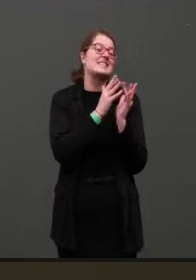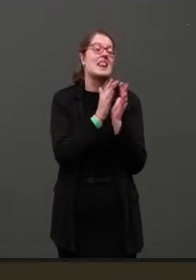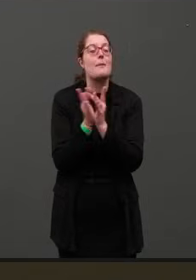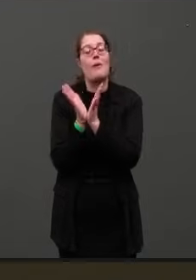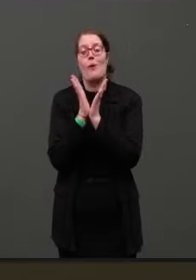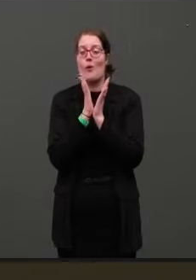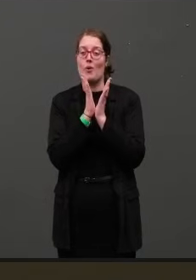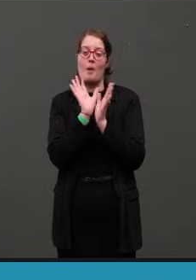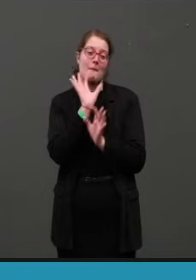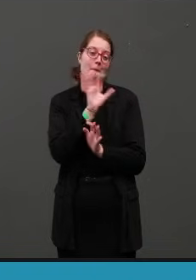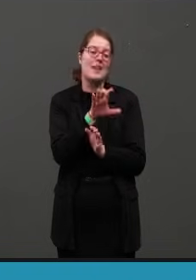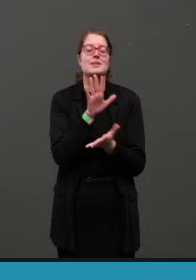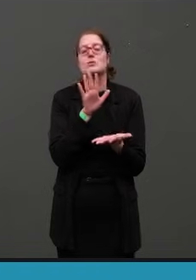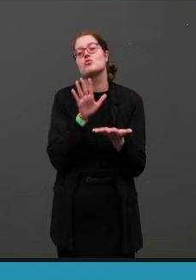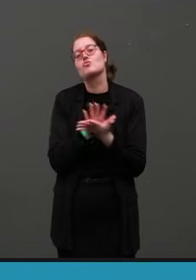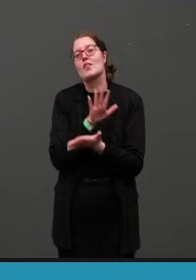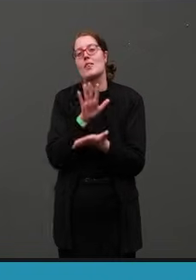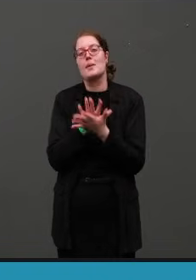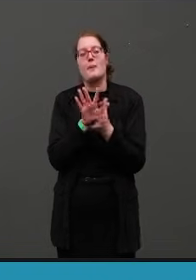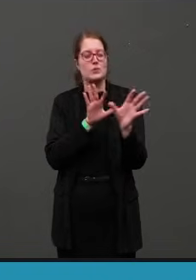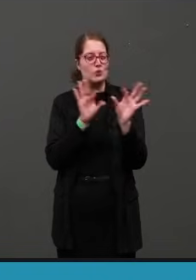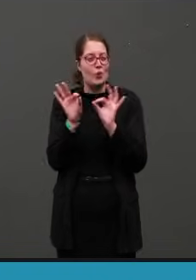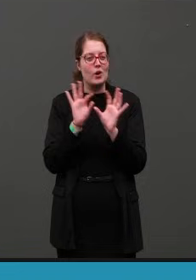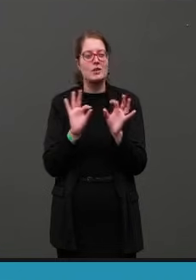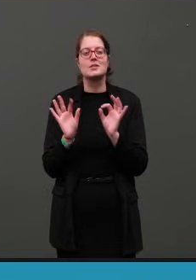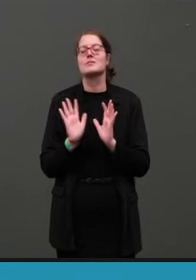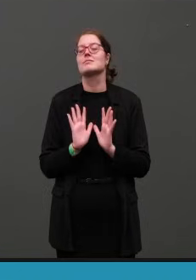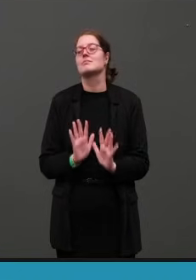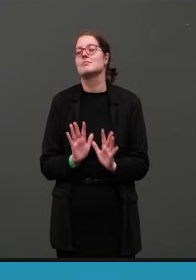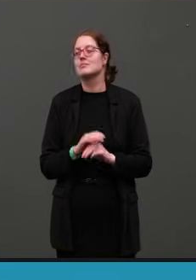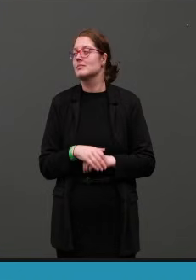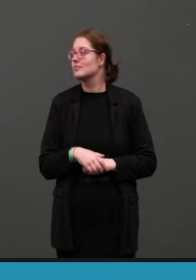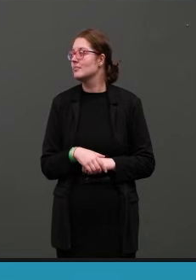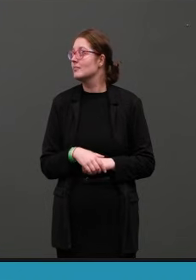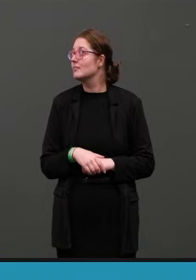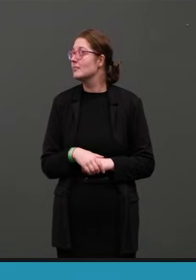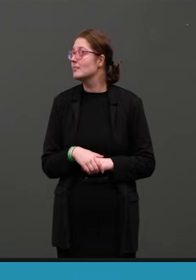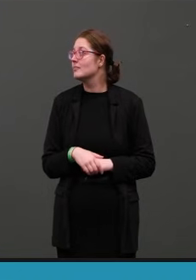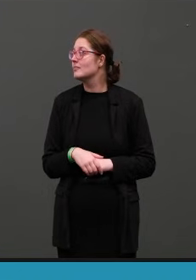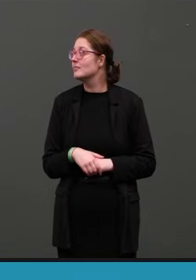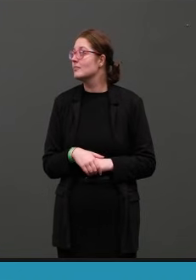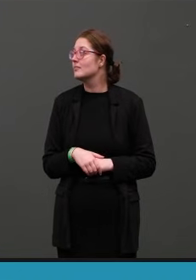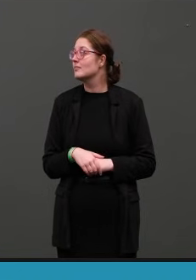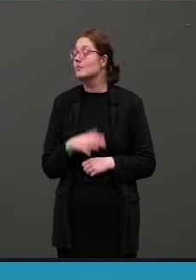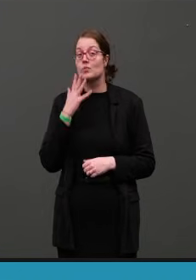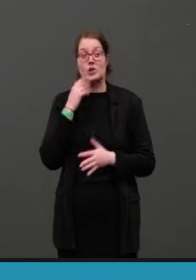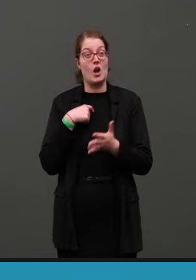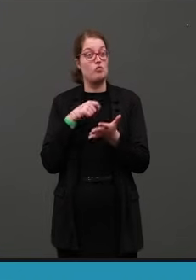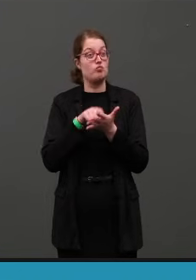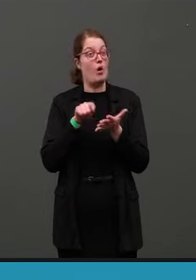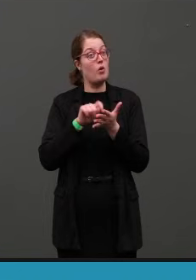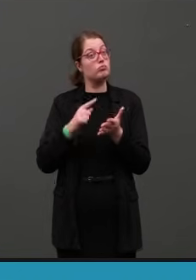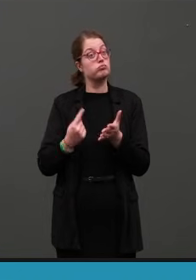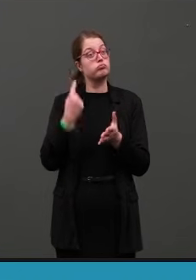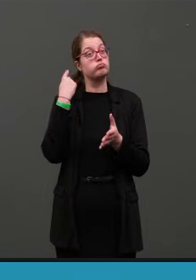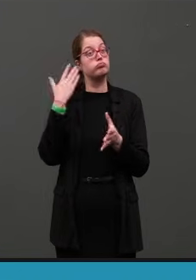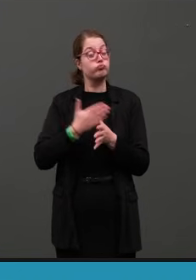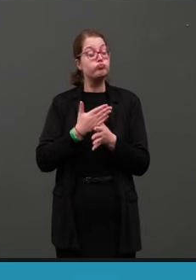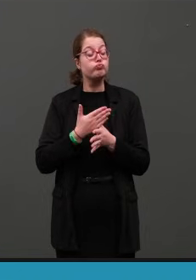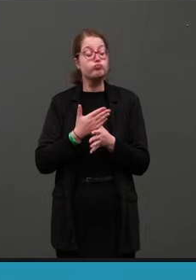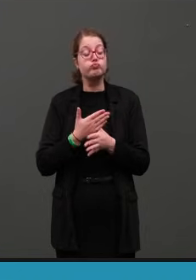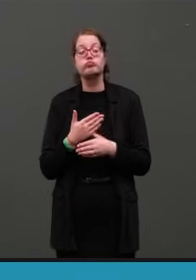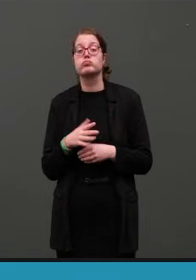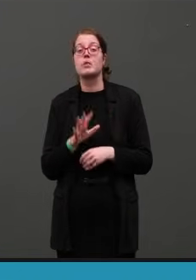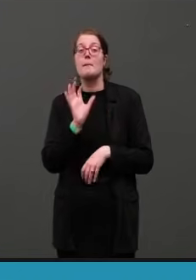the choice of words. Now, even there, when I wrote this, originally, that phrase was the placement, the rhythm,